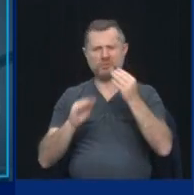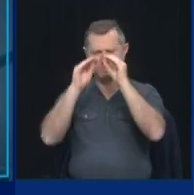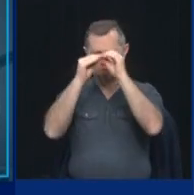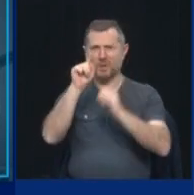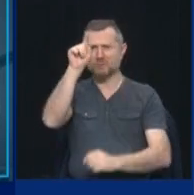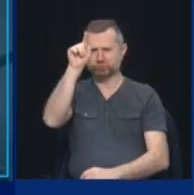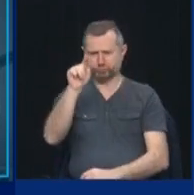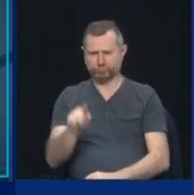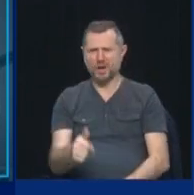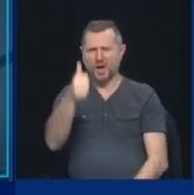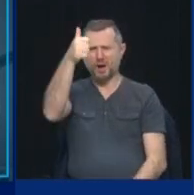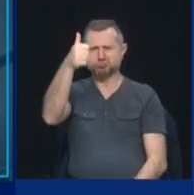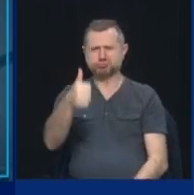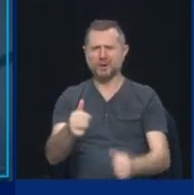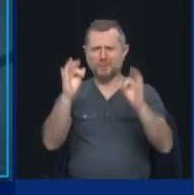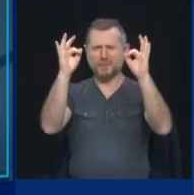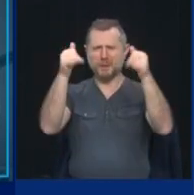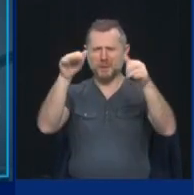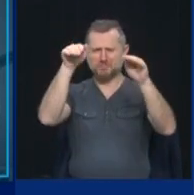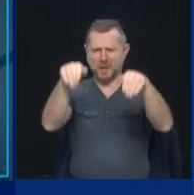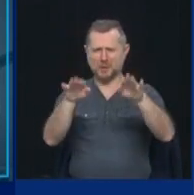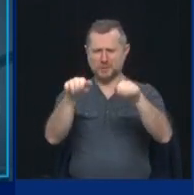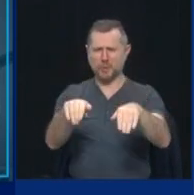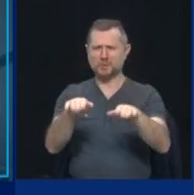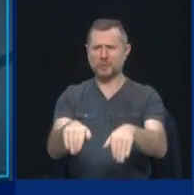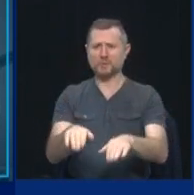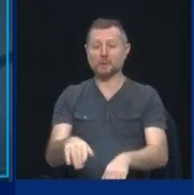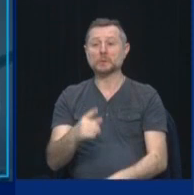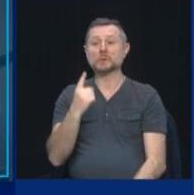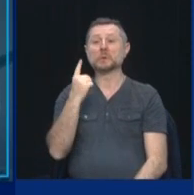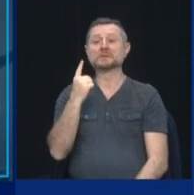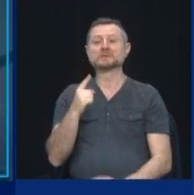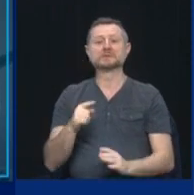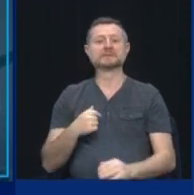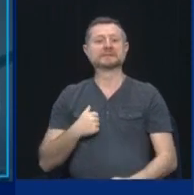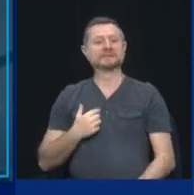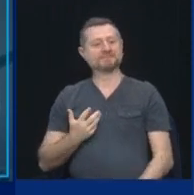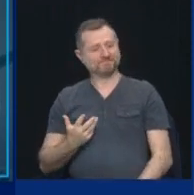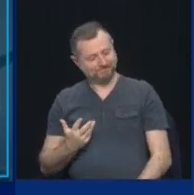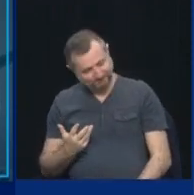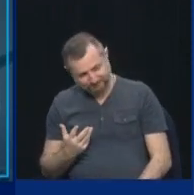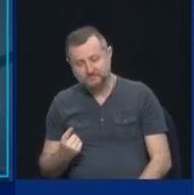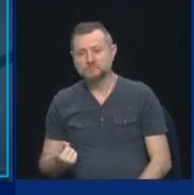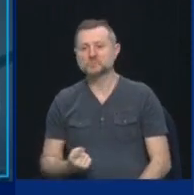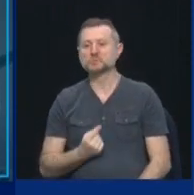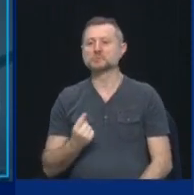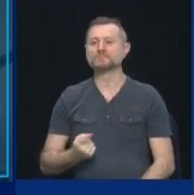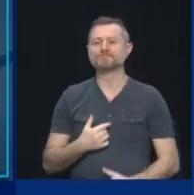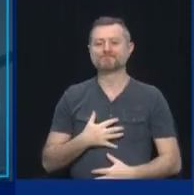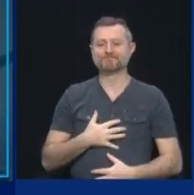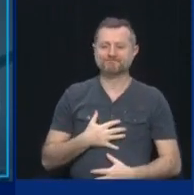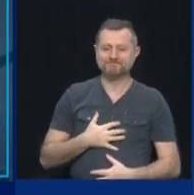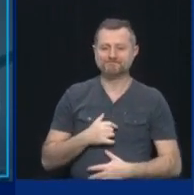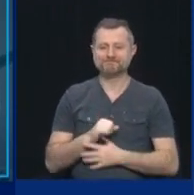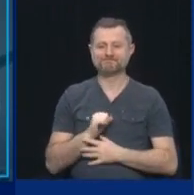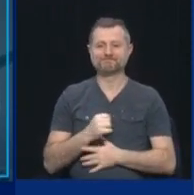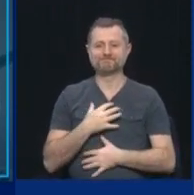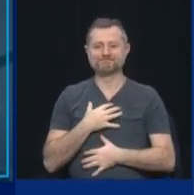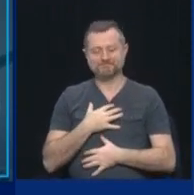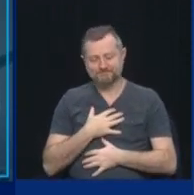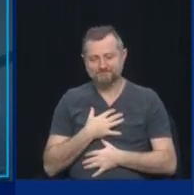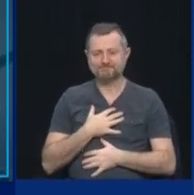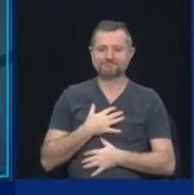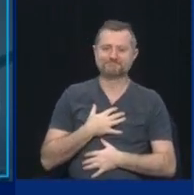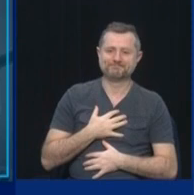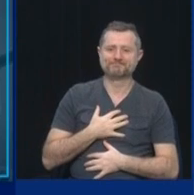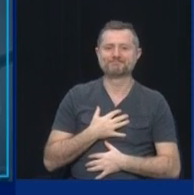are headed in the right direction. The one number that is always a point of reality that